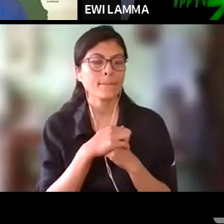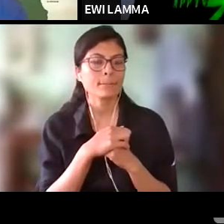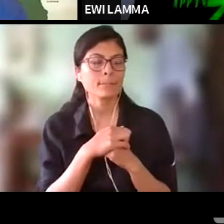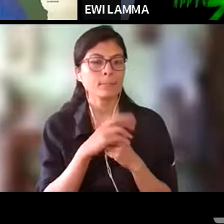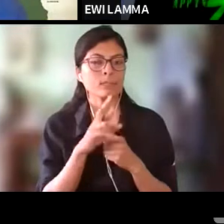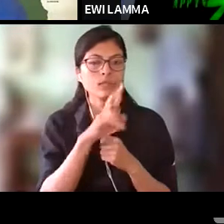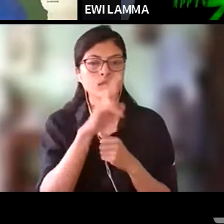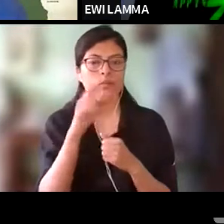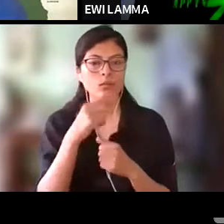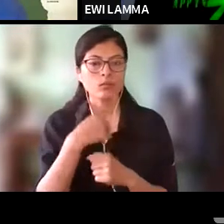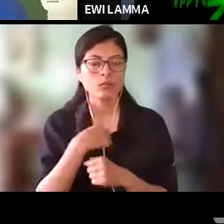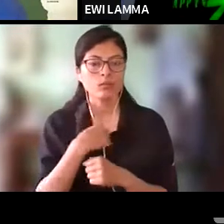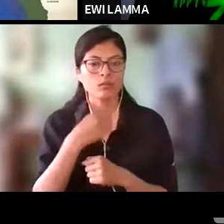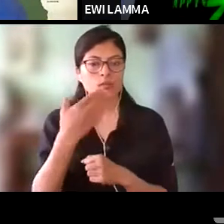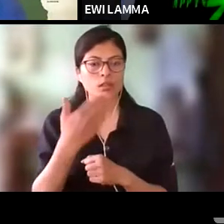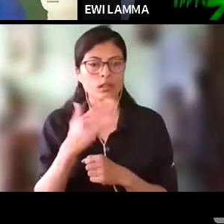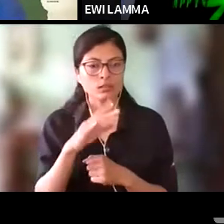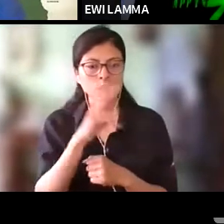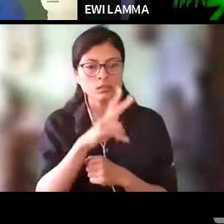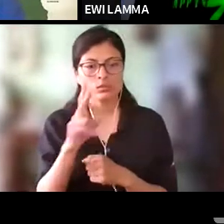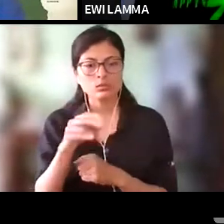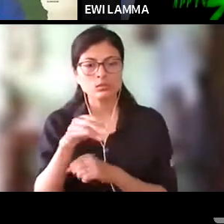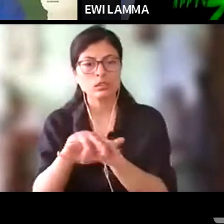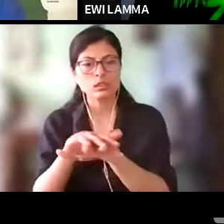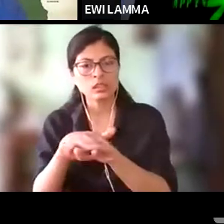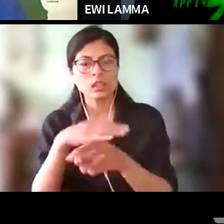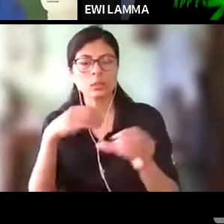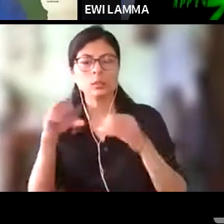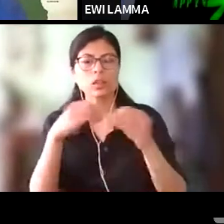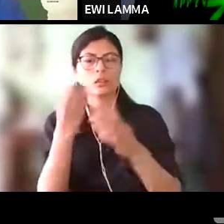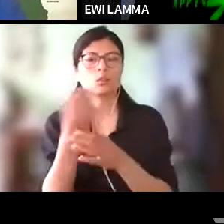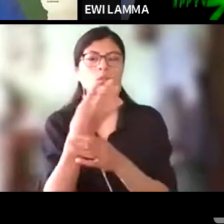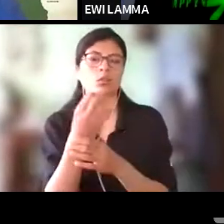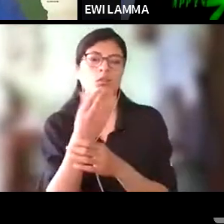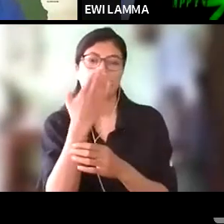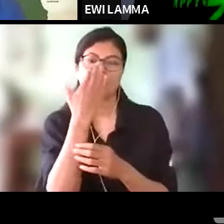survival skills. How, like, if persons